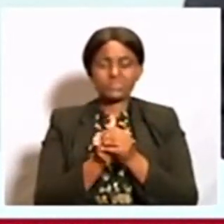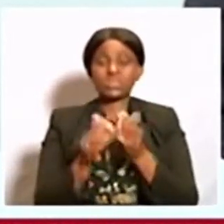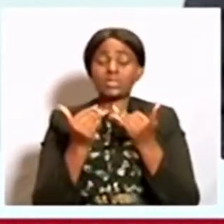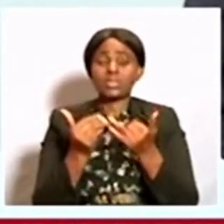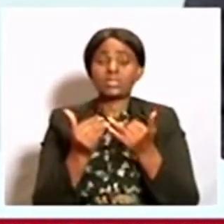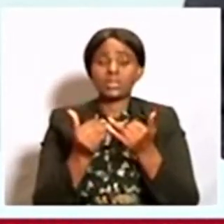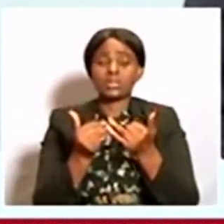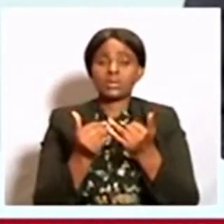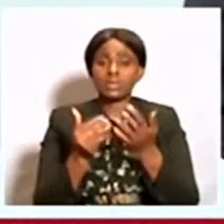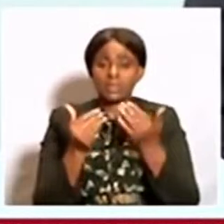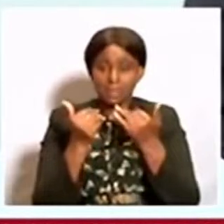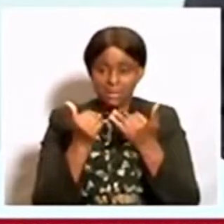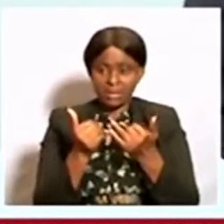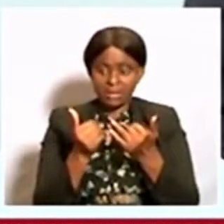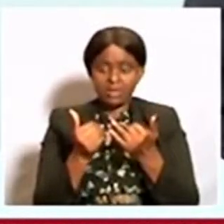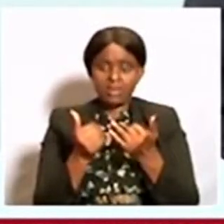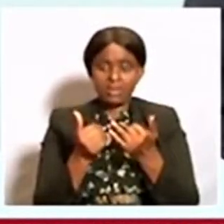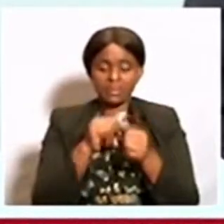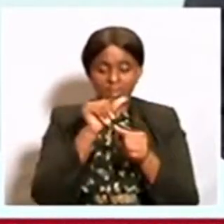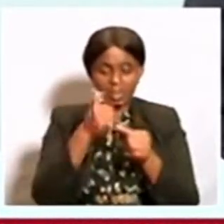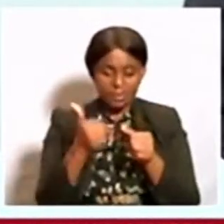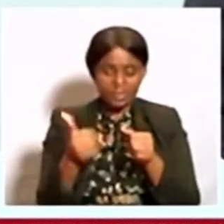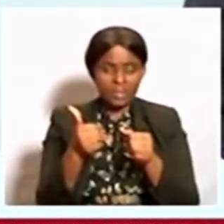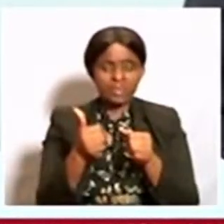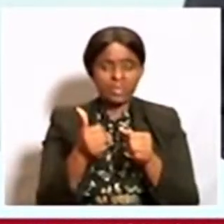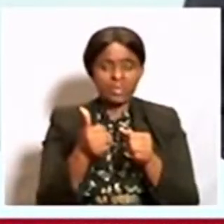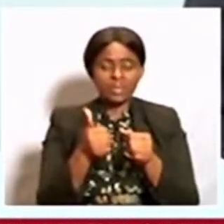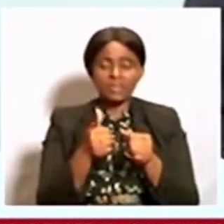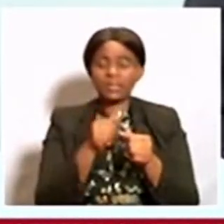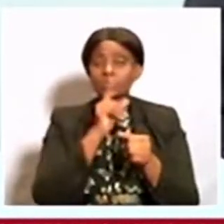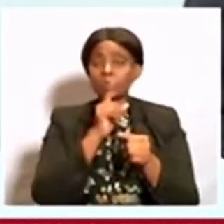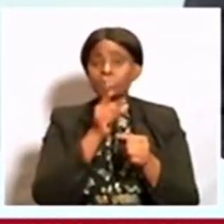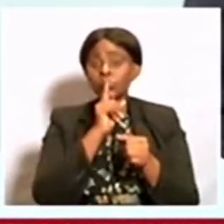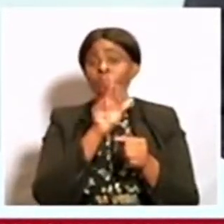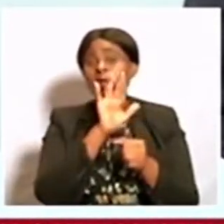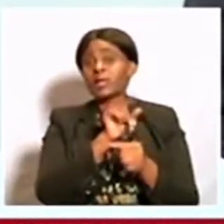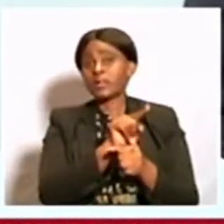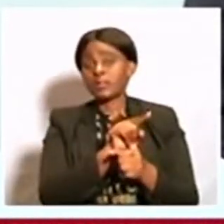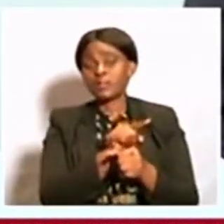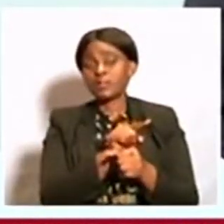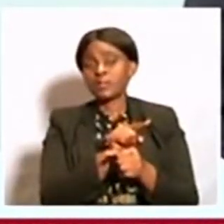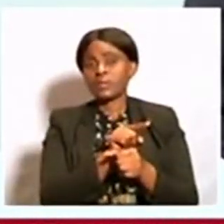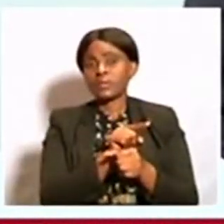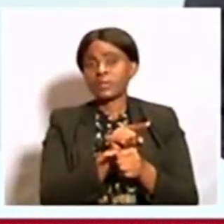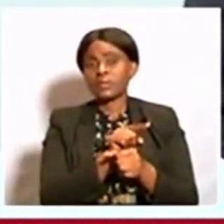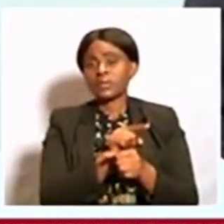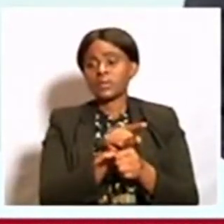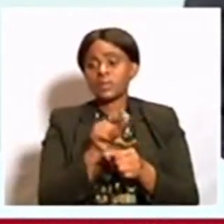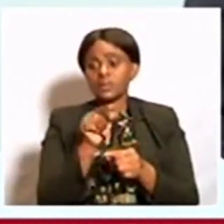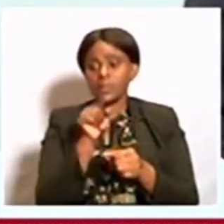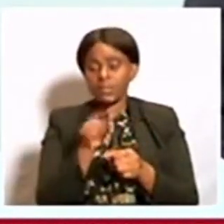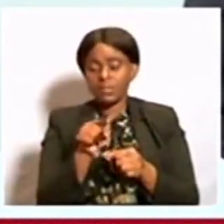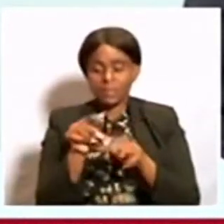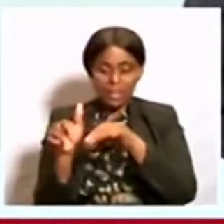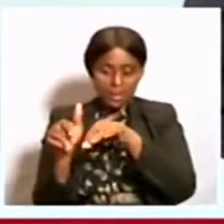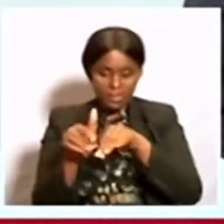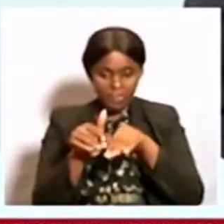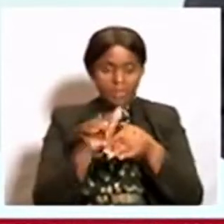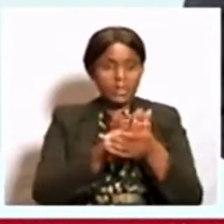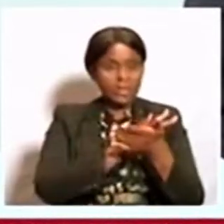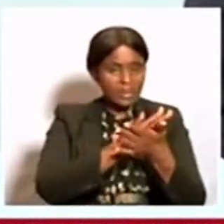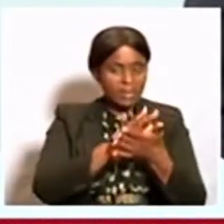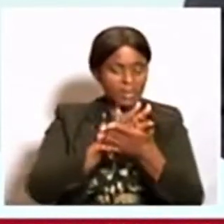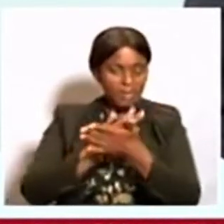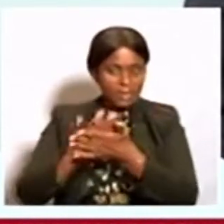one thing is evident, true, that the avoidance of getting clearance from